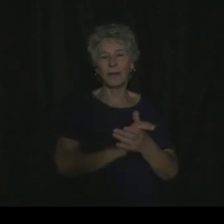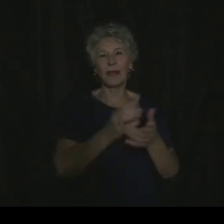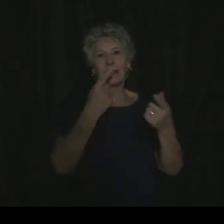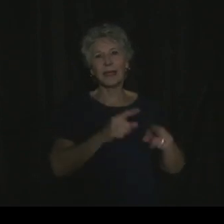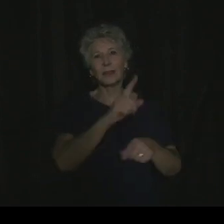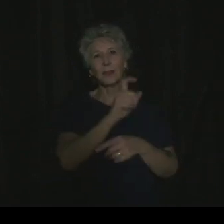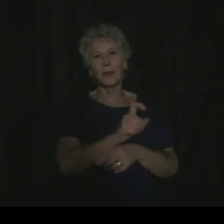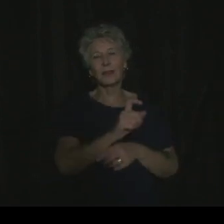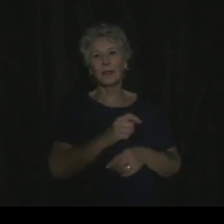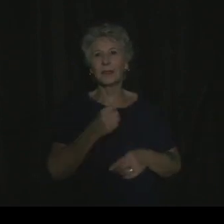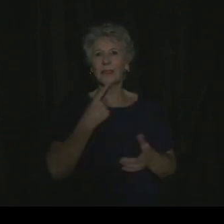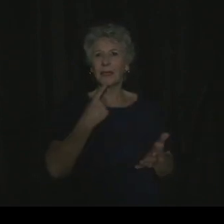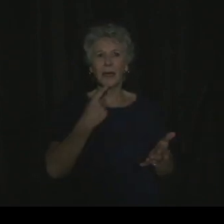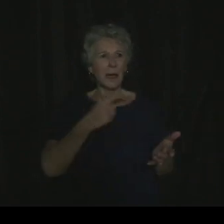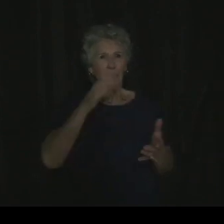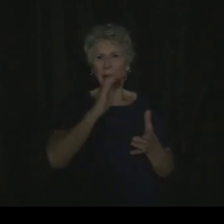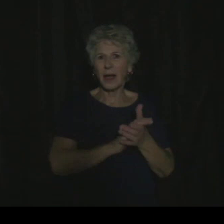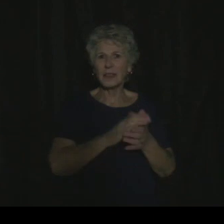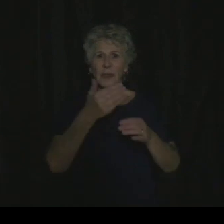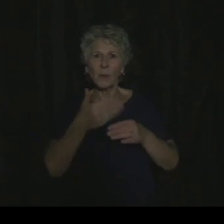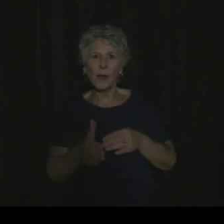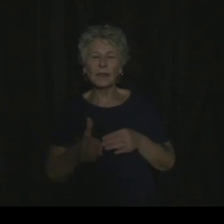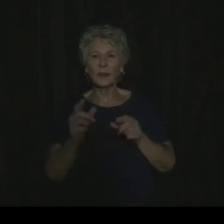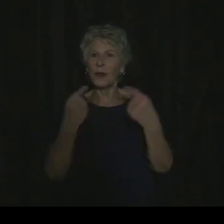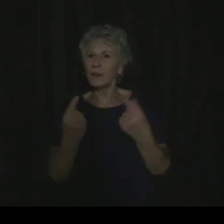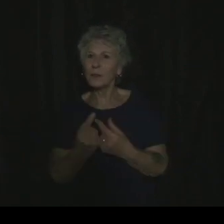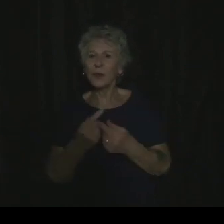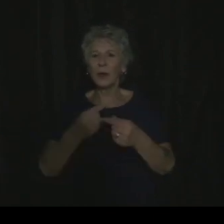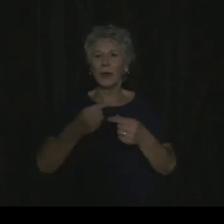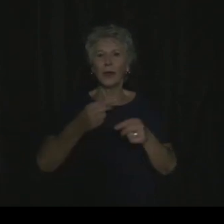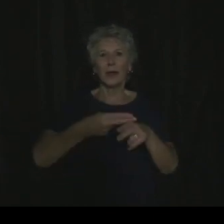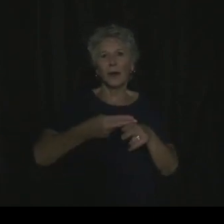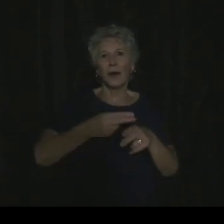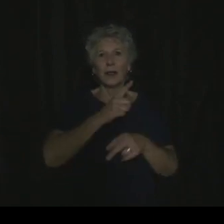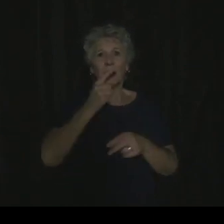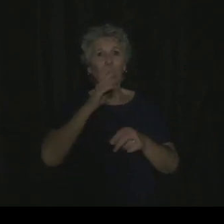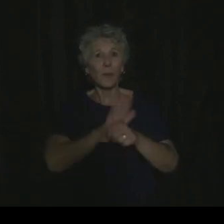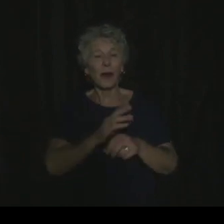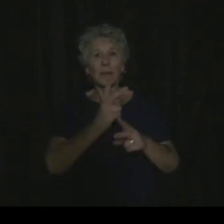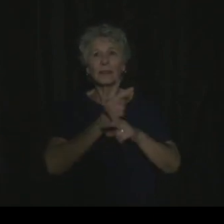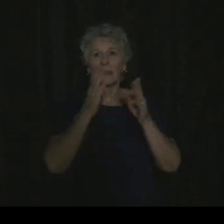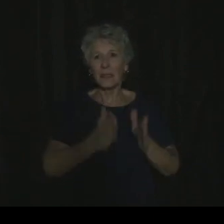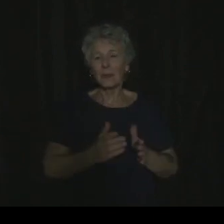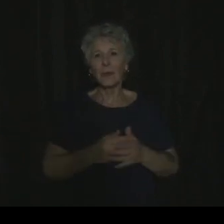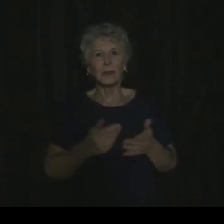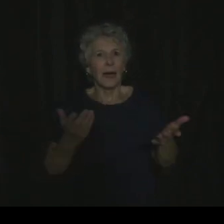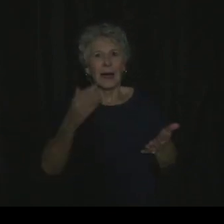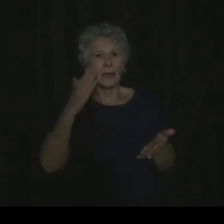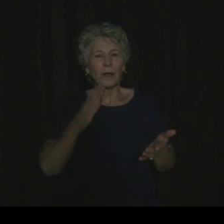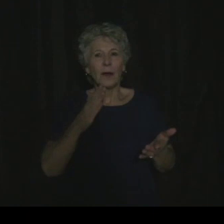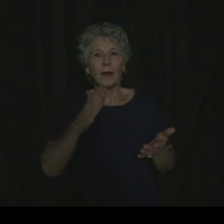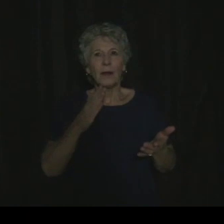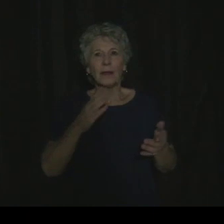said, my husband went off to this place called Promise Keepers. I don't know anything about it. And she says, oh, Amy, you have to come to